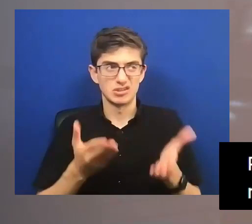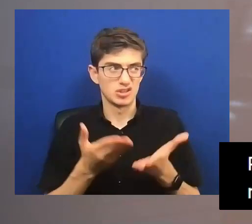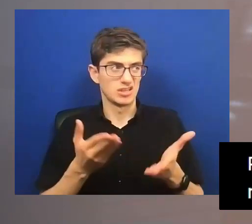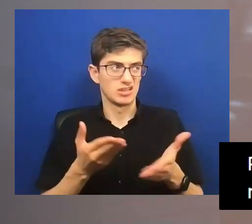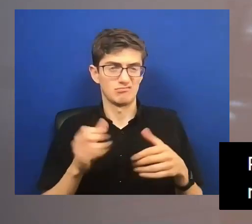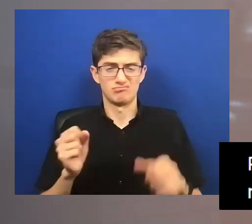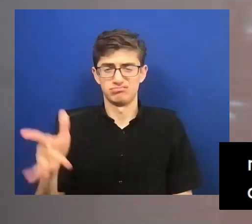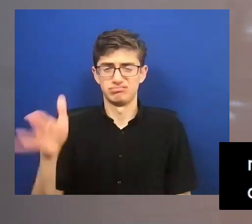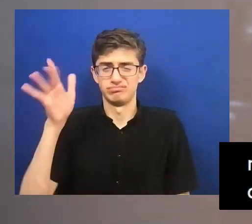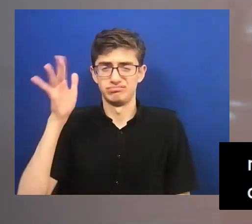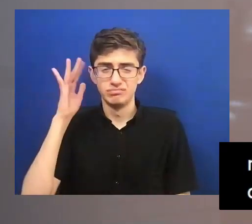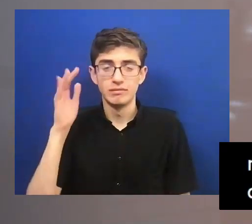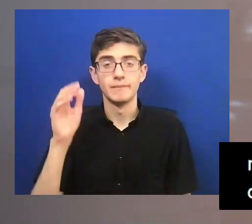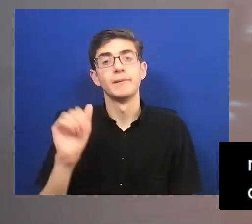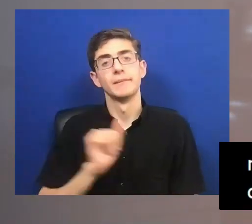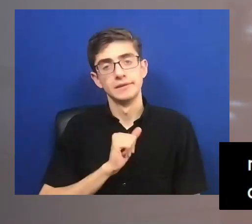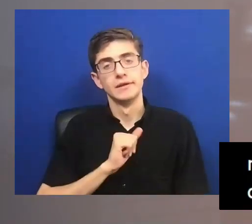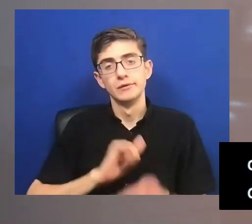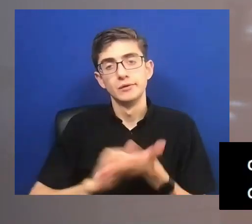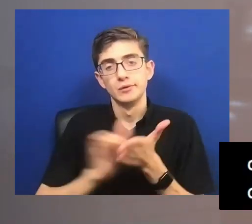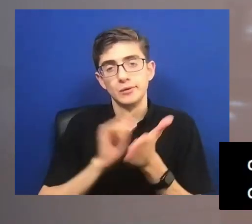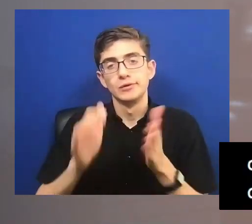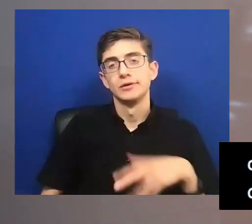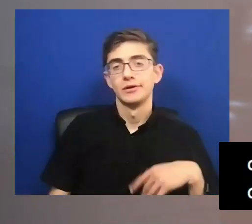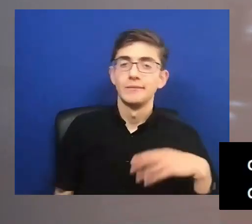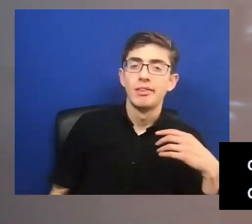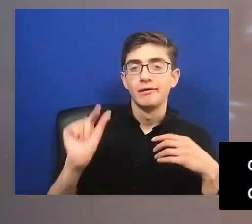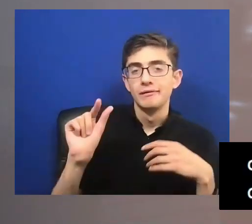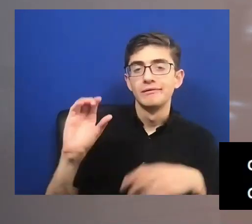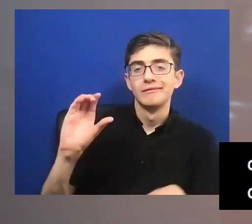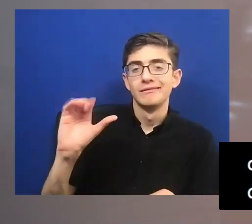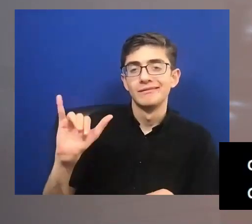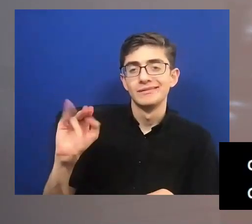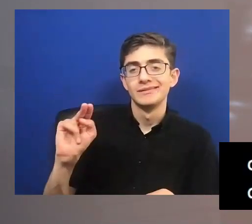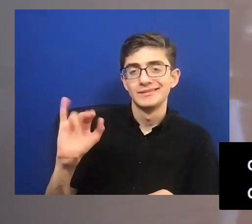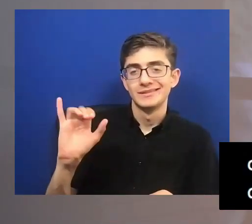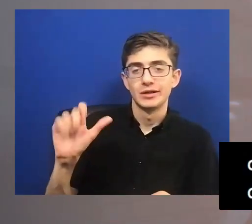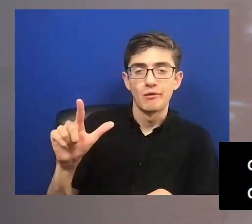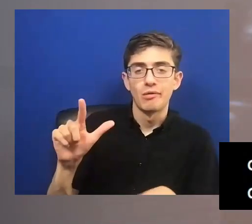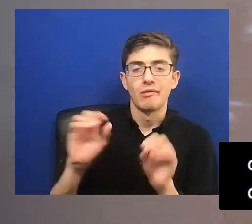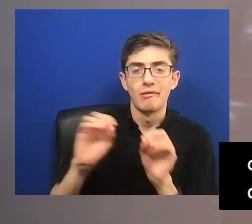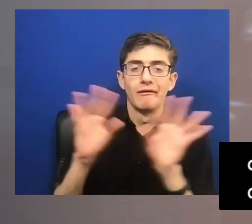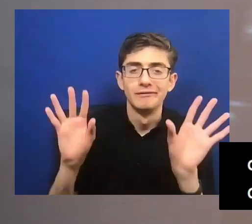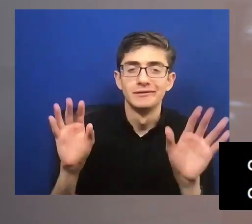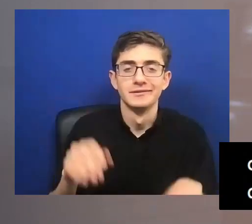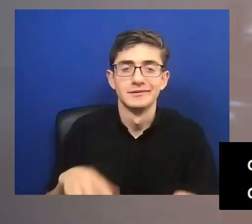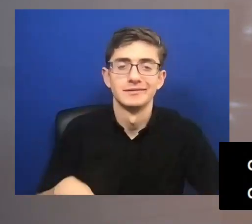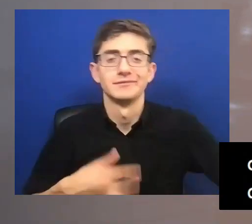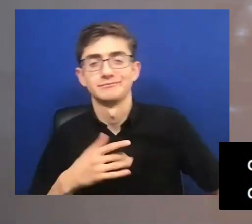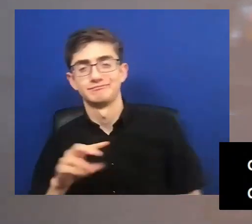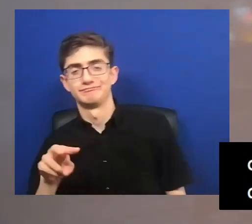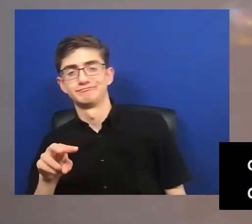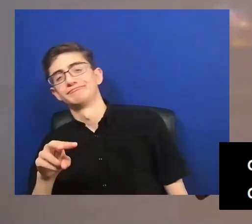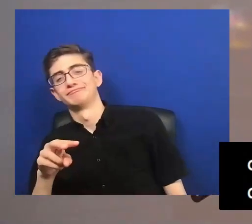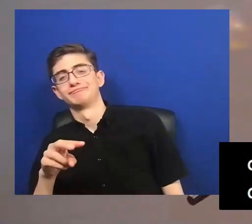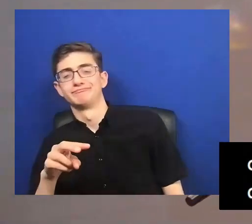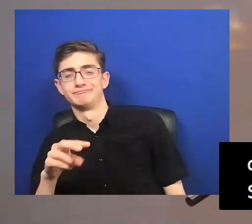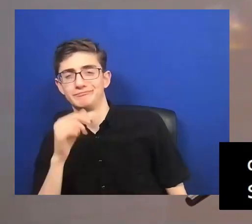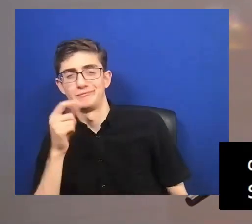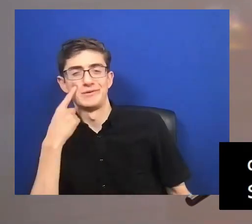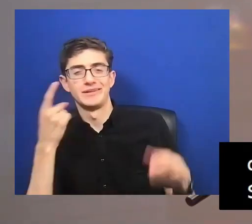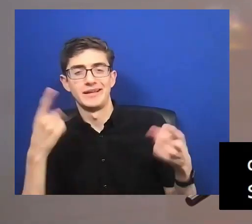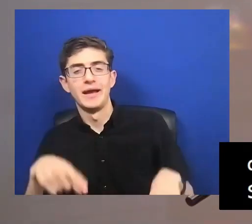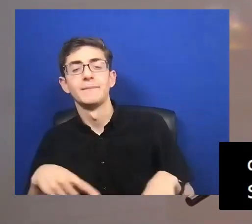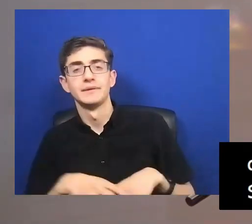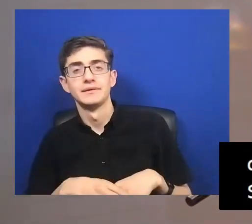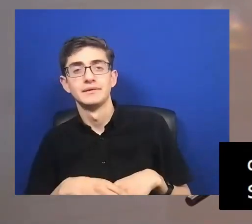say, as a cynical New Yorker, and I realize that's duplicative, right? I am just incredibly heartened by